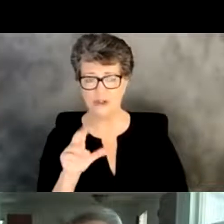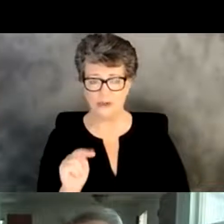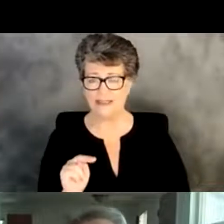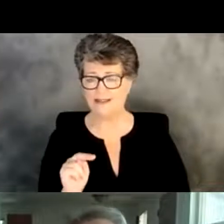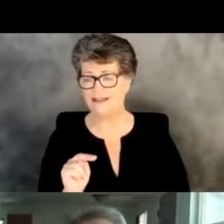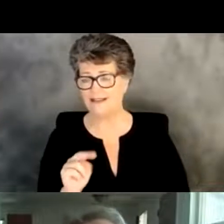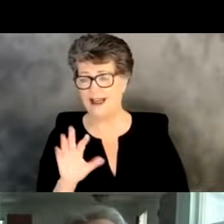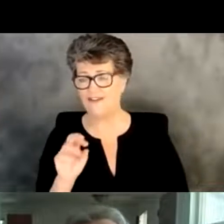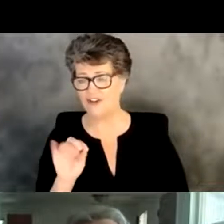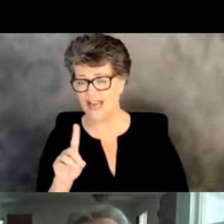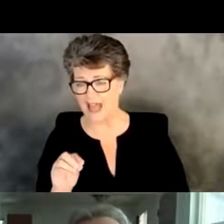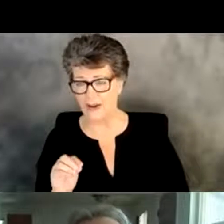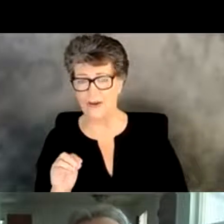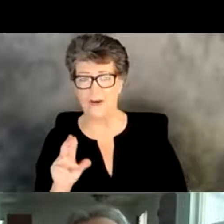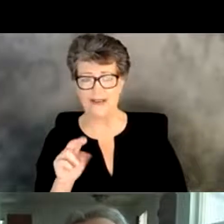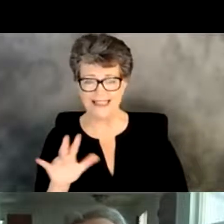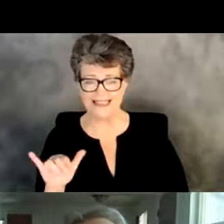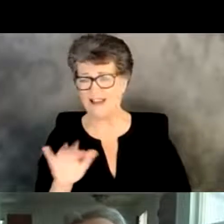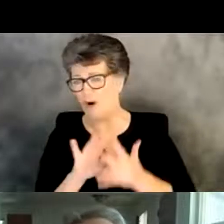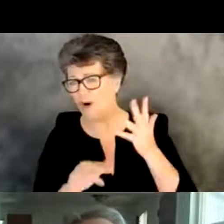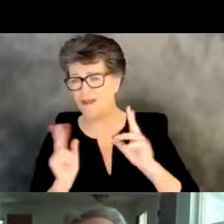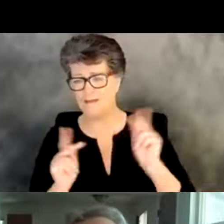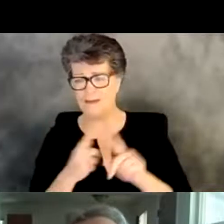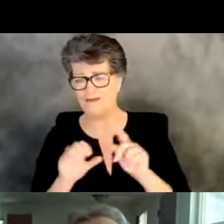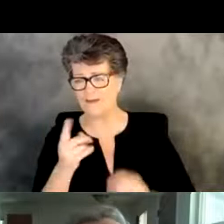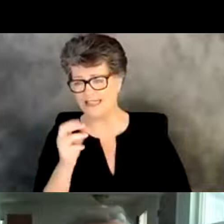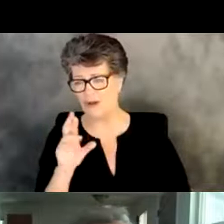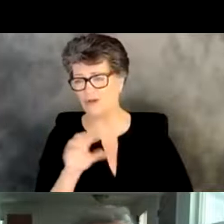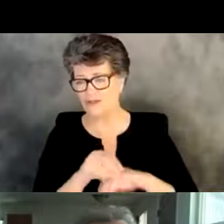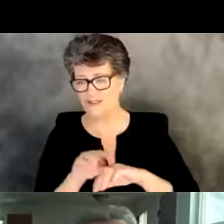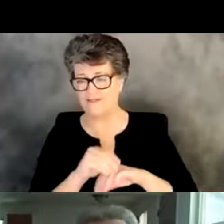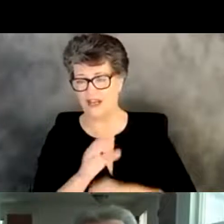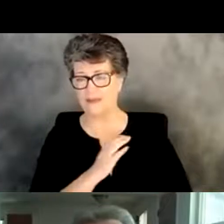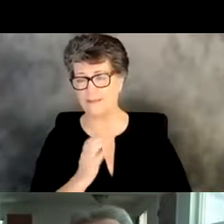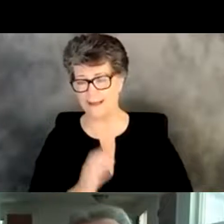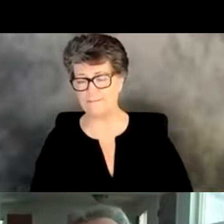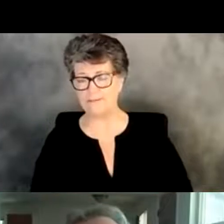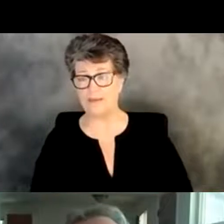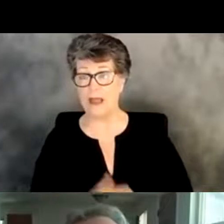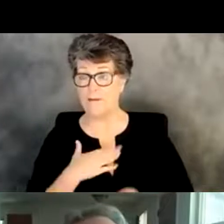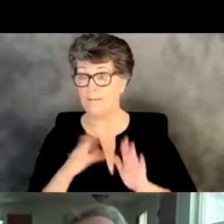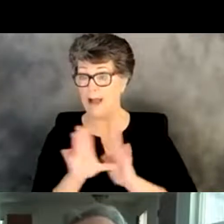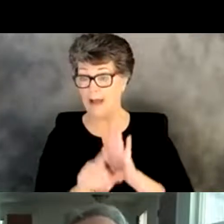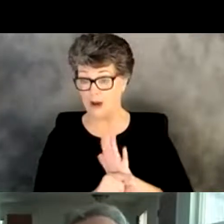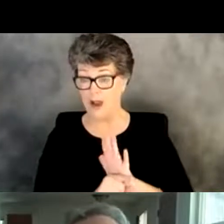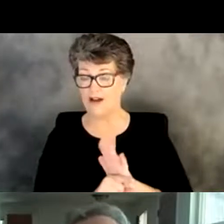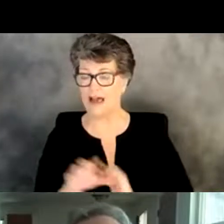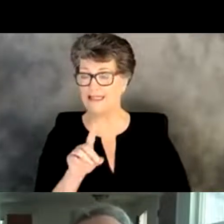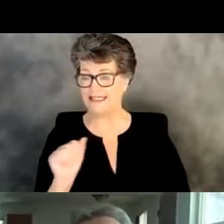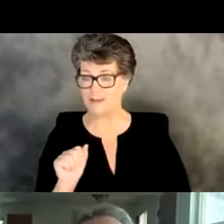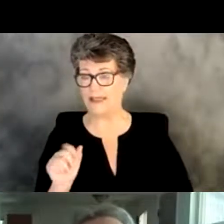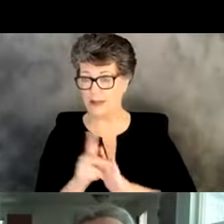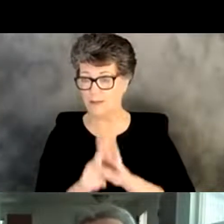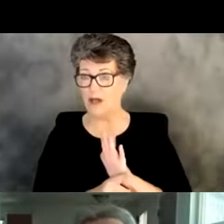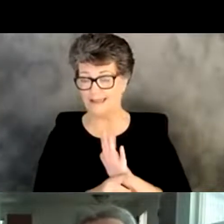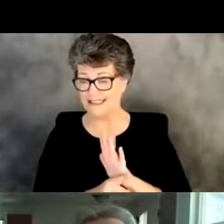Fernando Torres-Gil, all the folks on the Stakeholder Advisory Committee. my background, I'm a disability policy wonk.